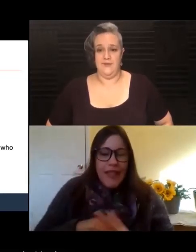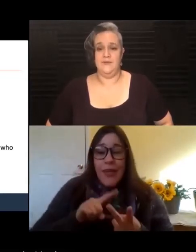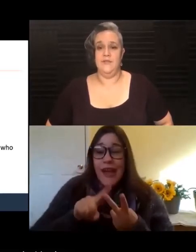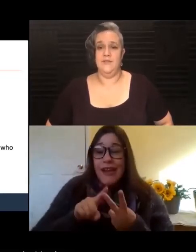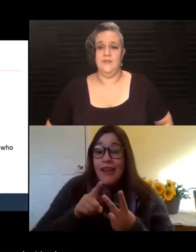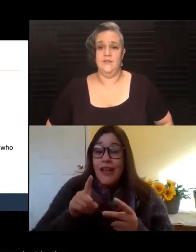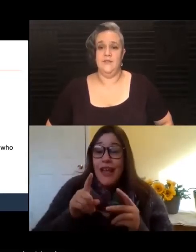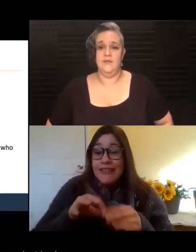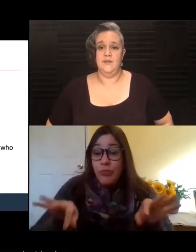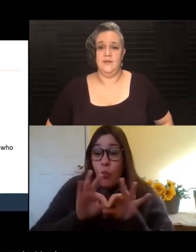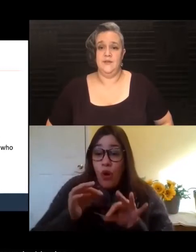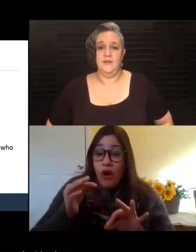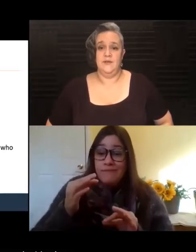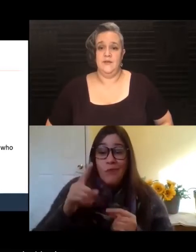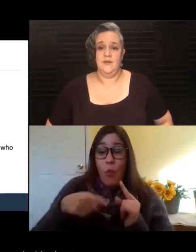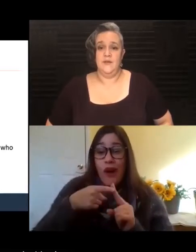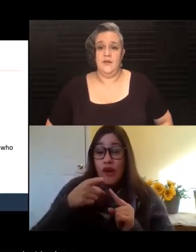backgrounds.